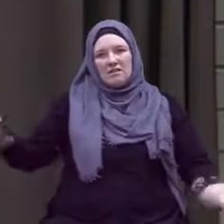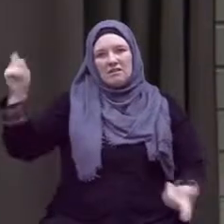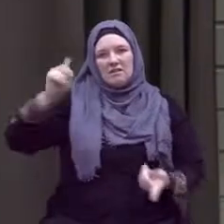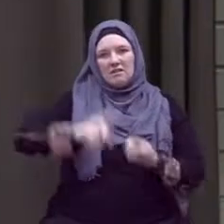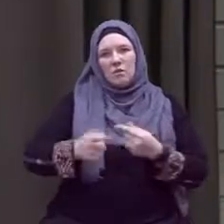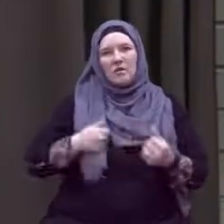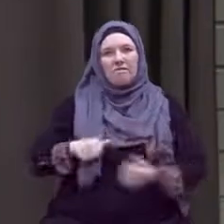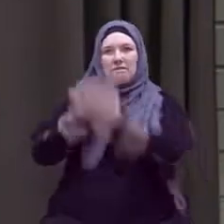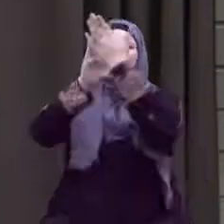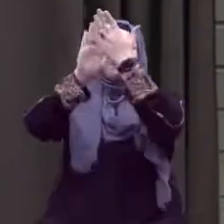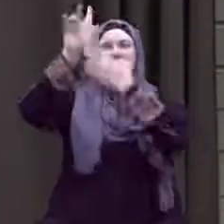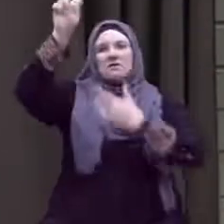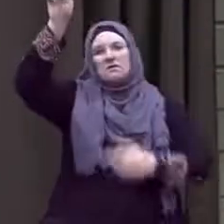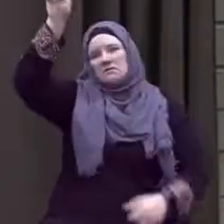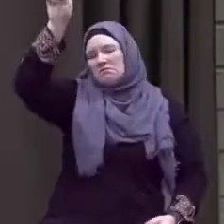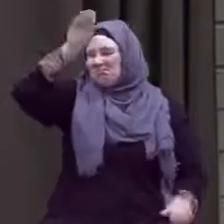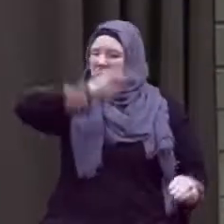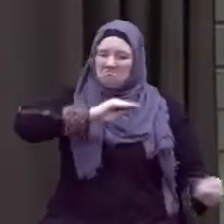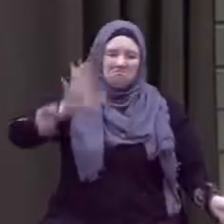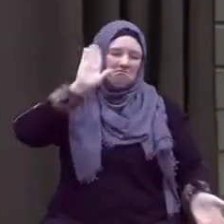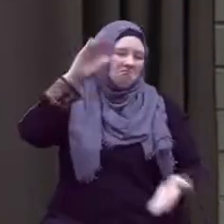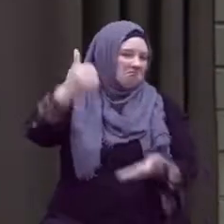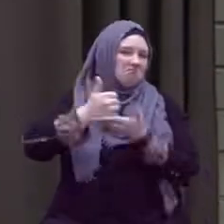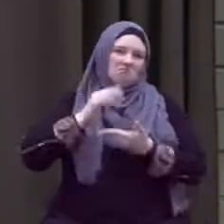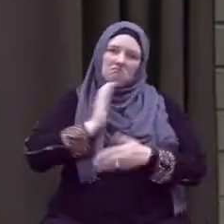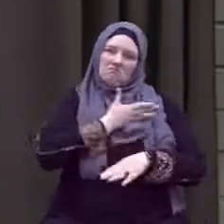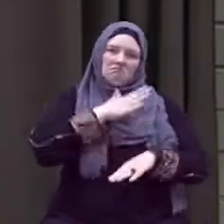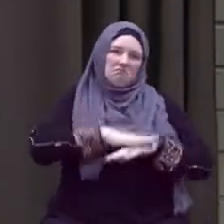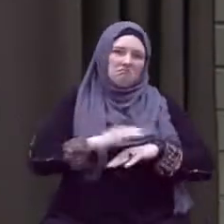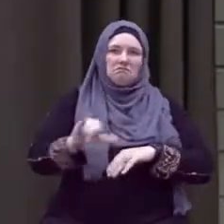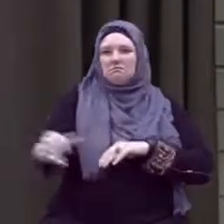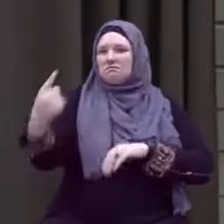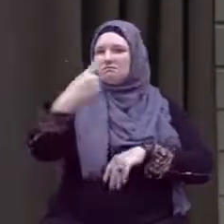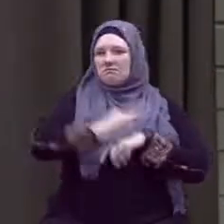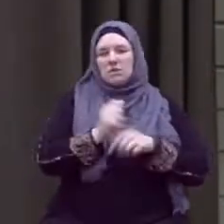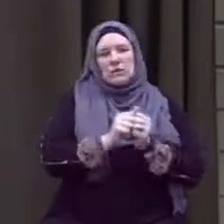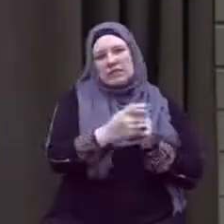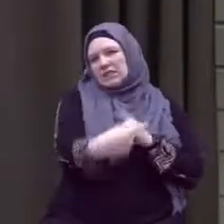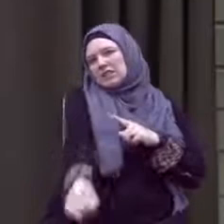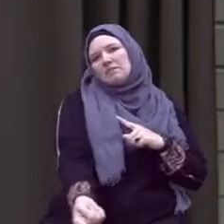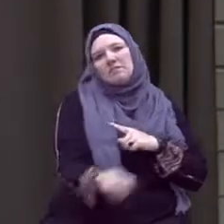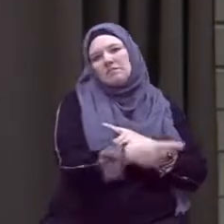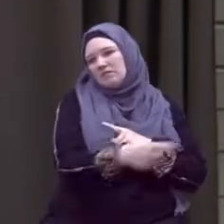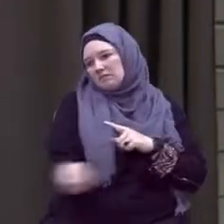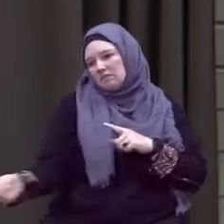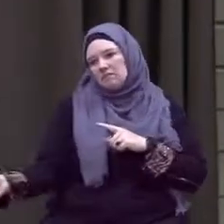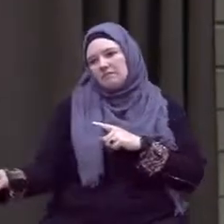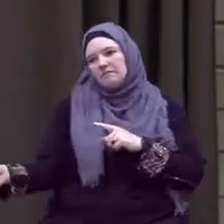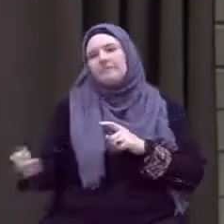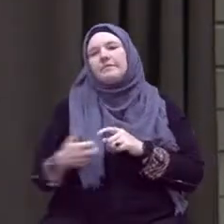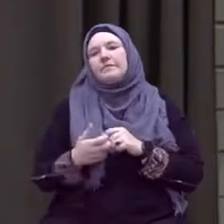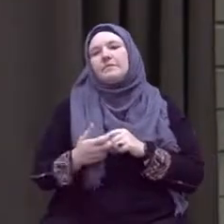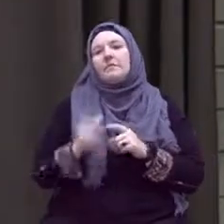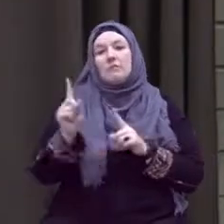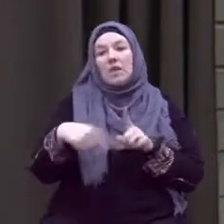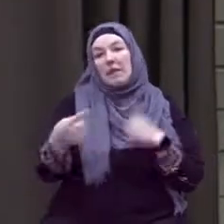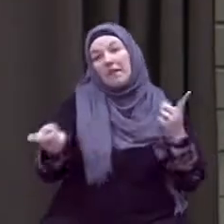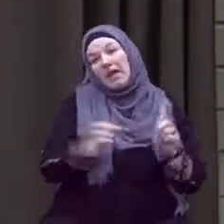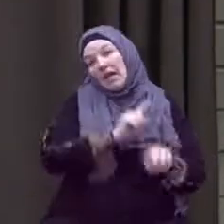face Allah subhanahu wa ta'ala. And nothing helps us. When the enemies came to